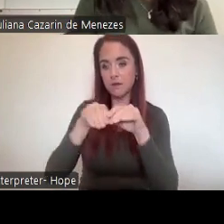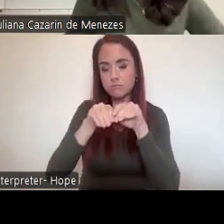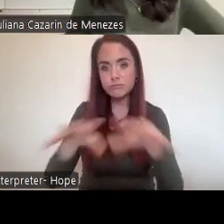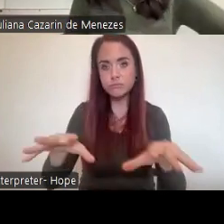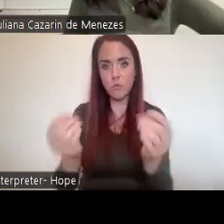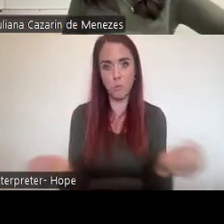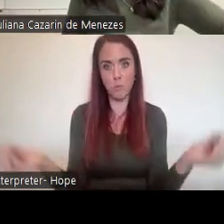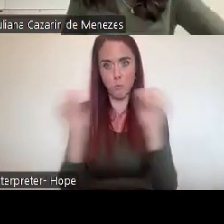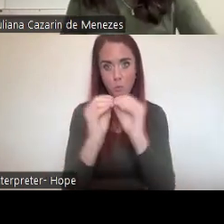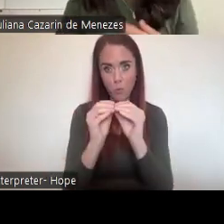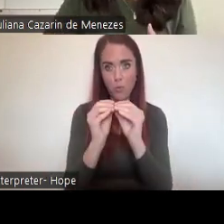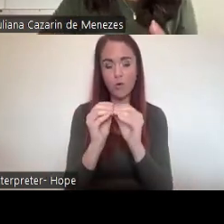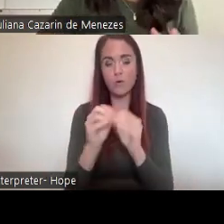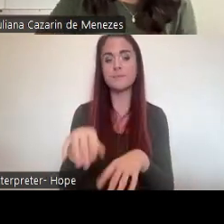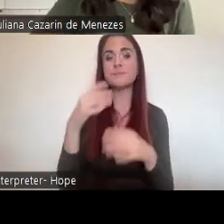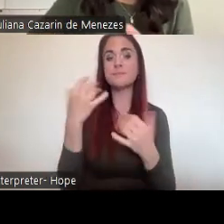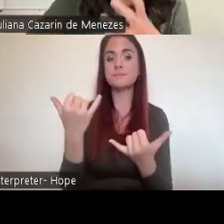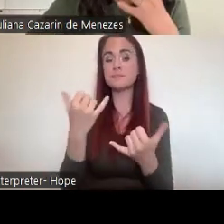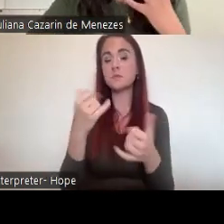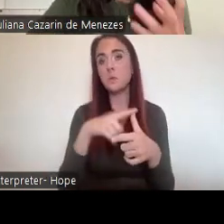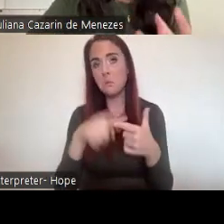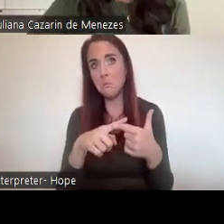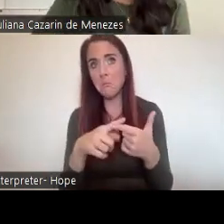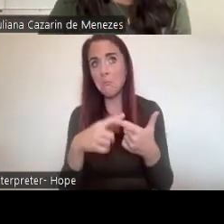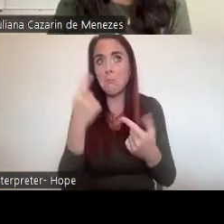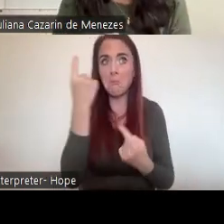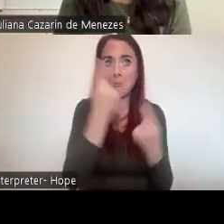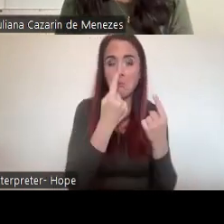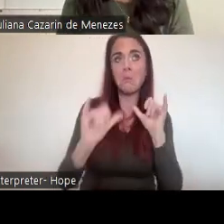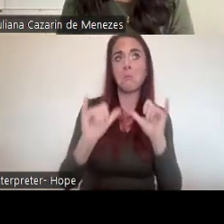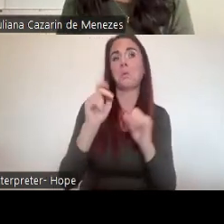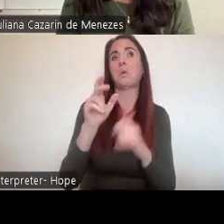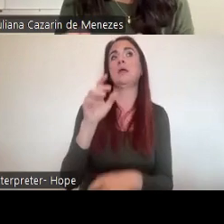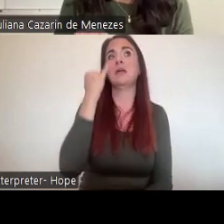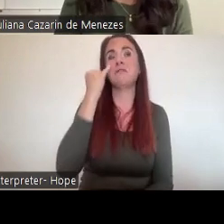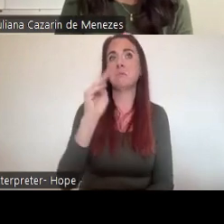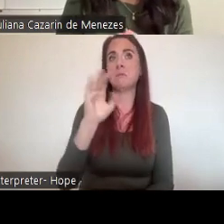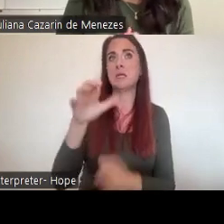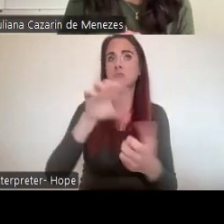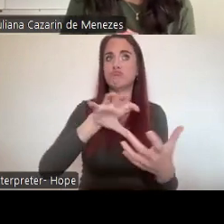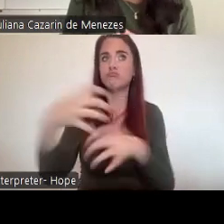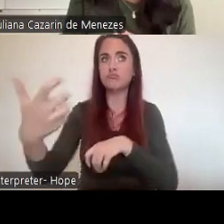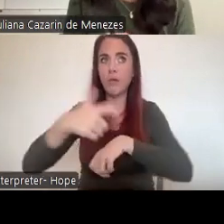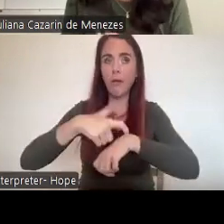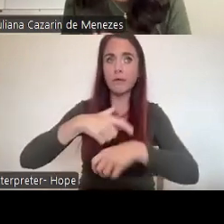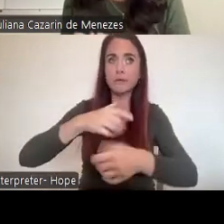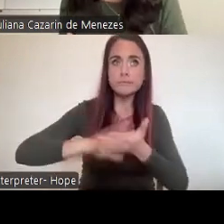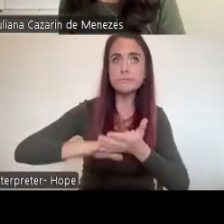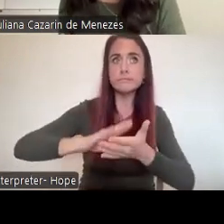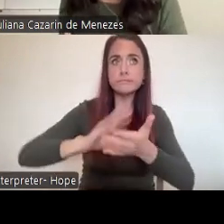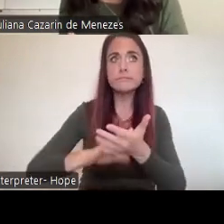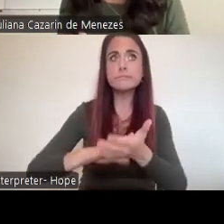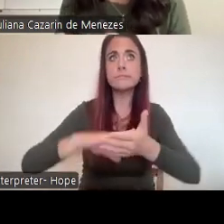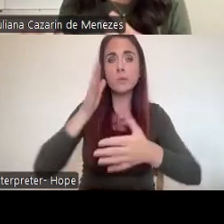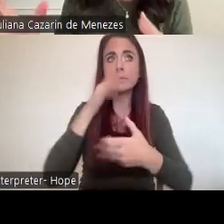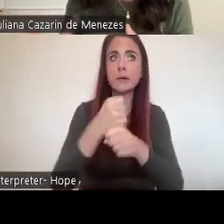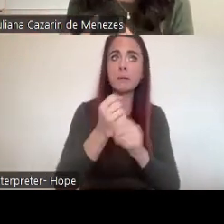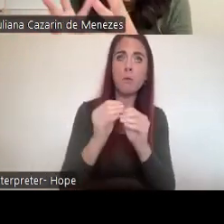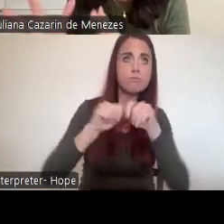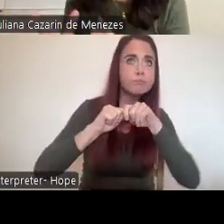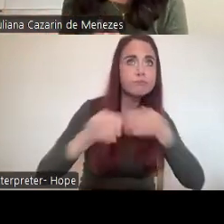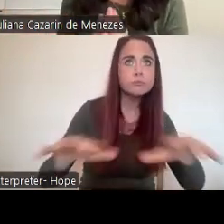So the next question was, okay, but MIC can disrupt the clock, MIC is inducing like more proliferation in these